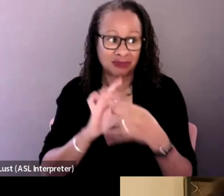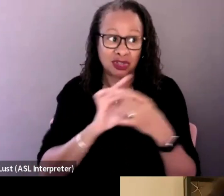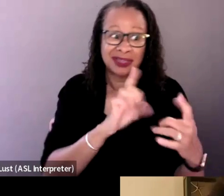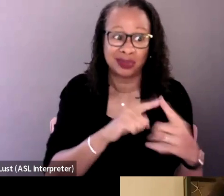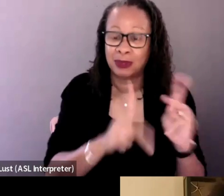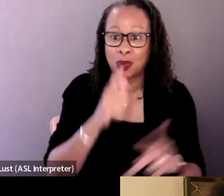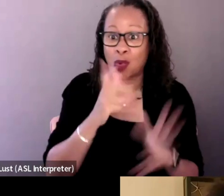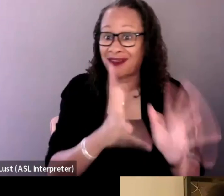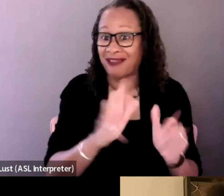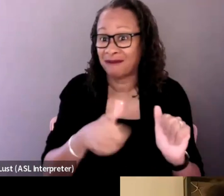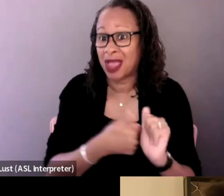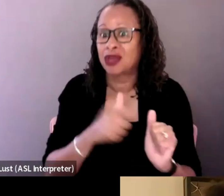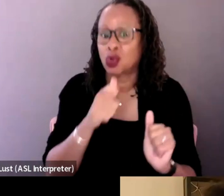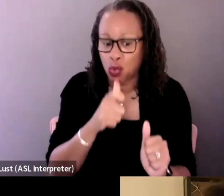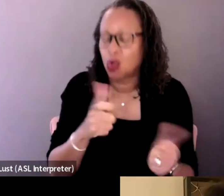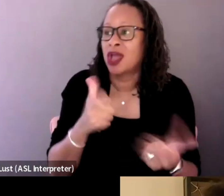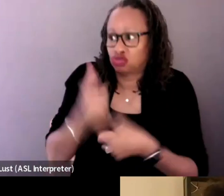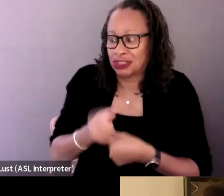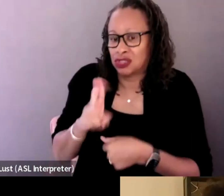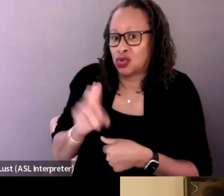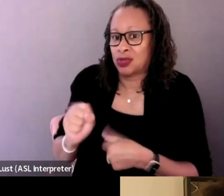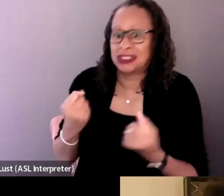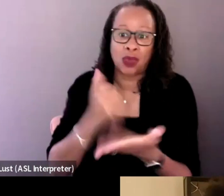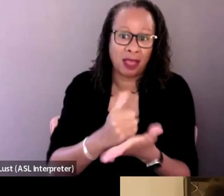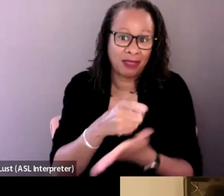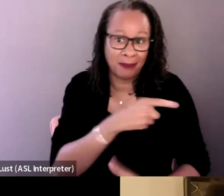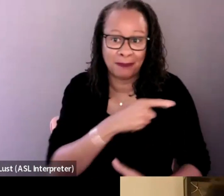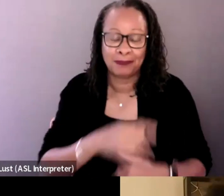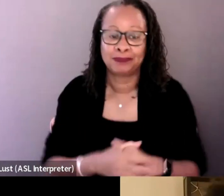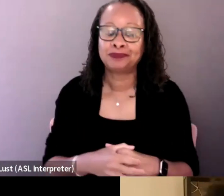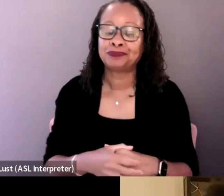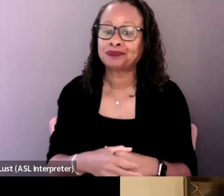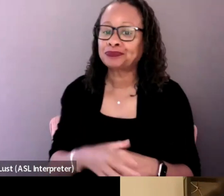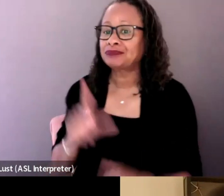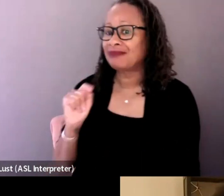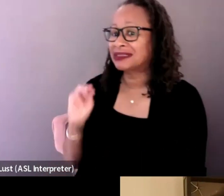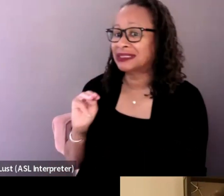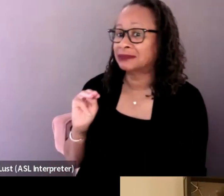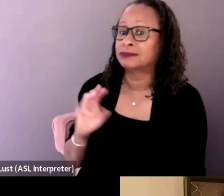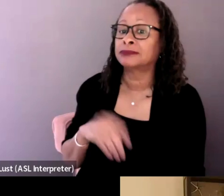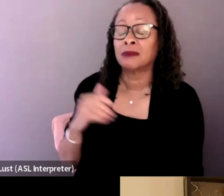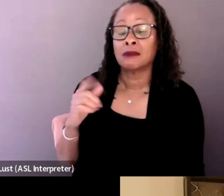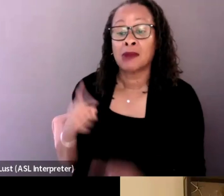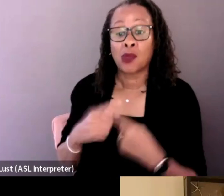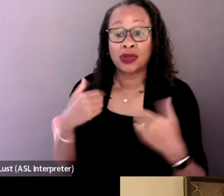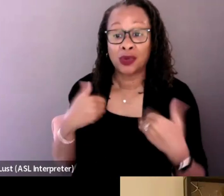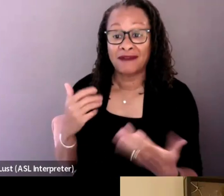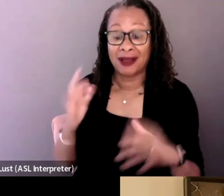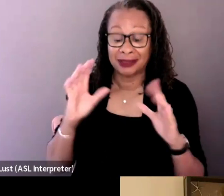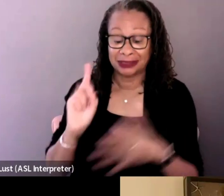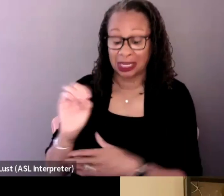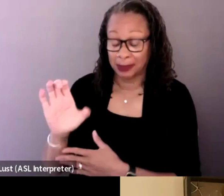behind. Obviously, when you are making a documentary, you have these hopes, aspirations, ideas, but then what